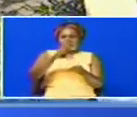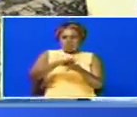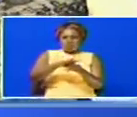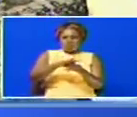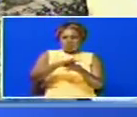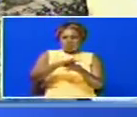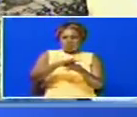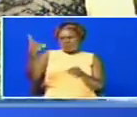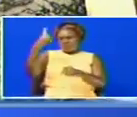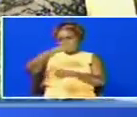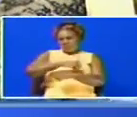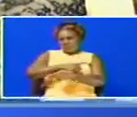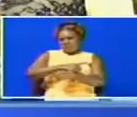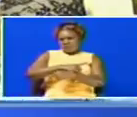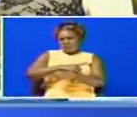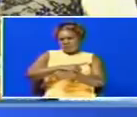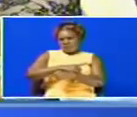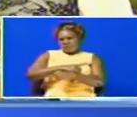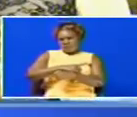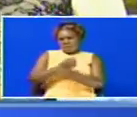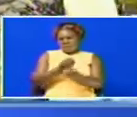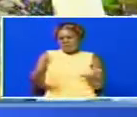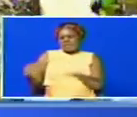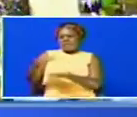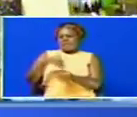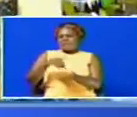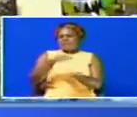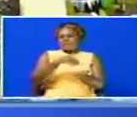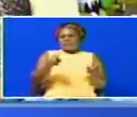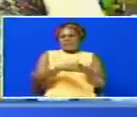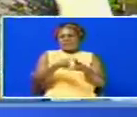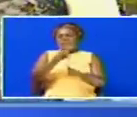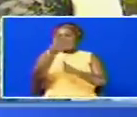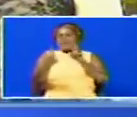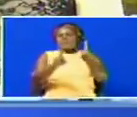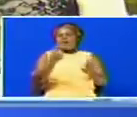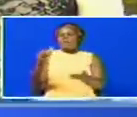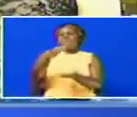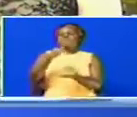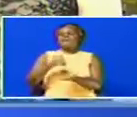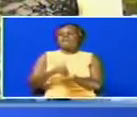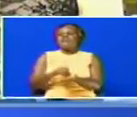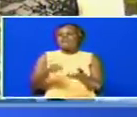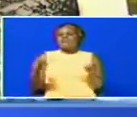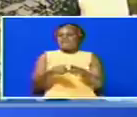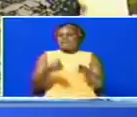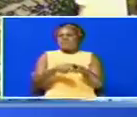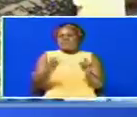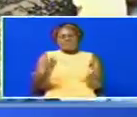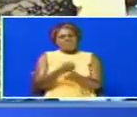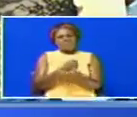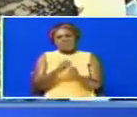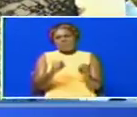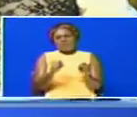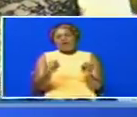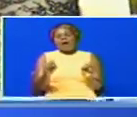the coming 3 days? Unlikely. Most of the polling centres are also exam centres, and it's also highly unlikely that they can be held